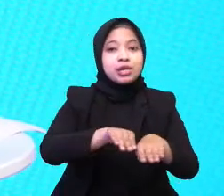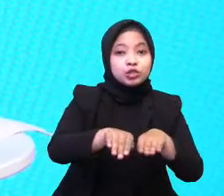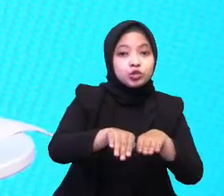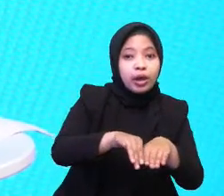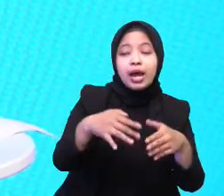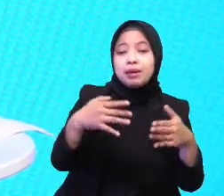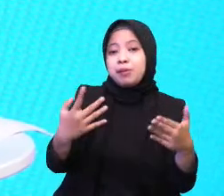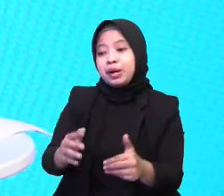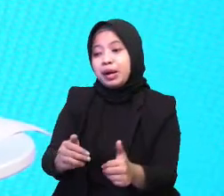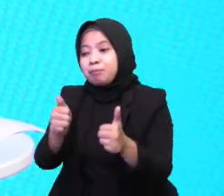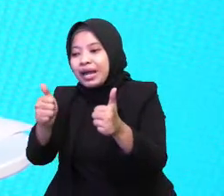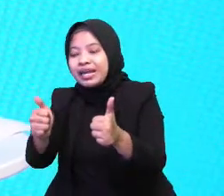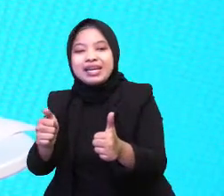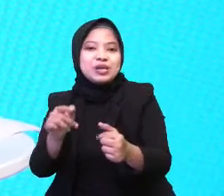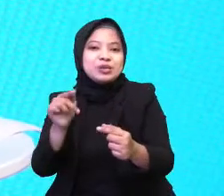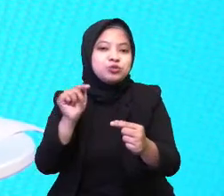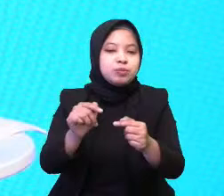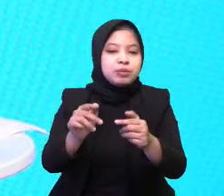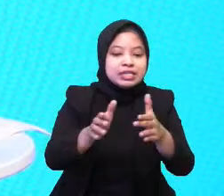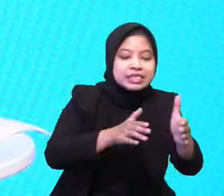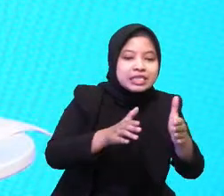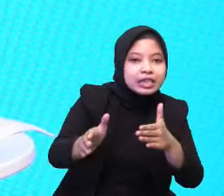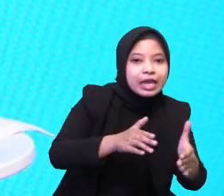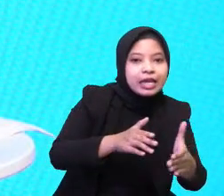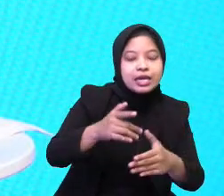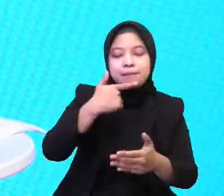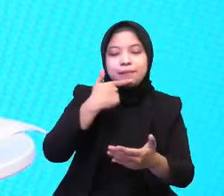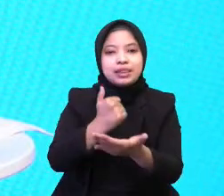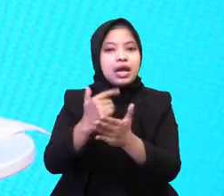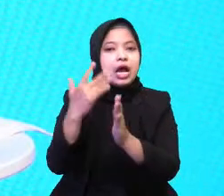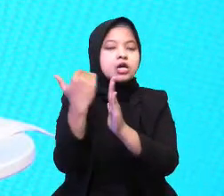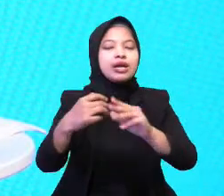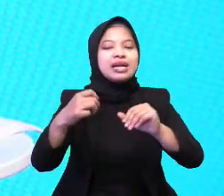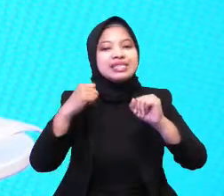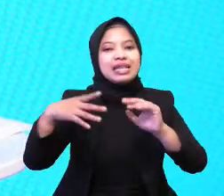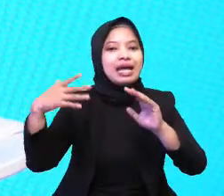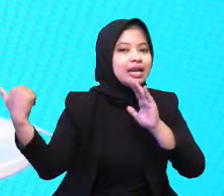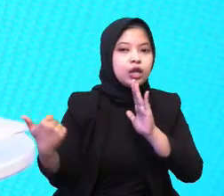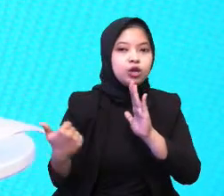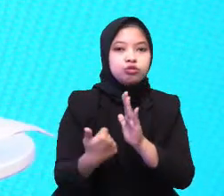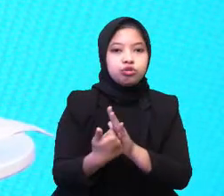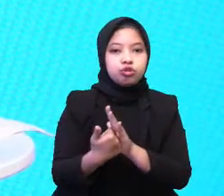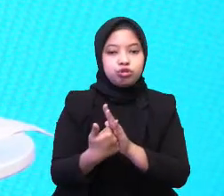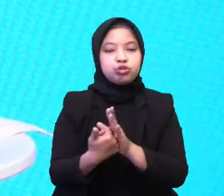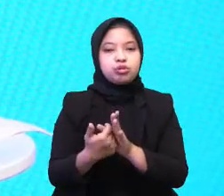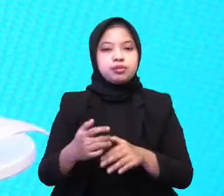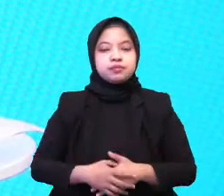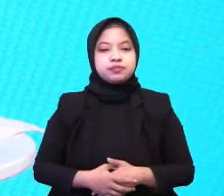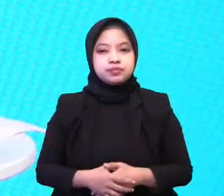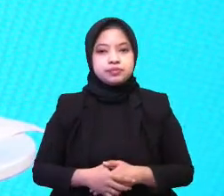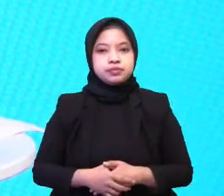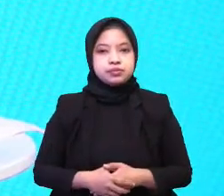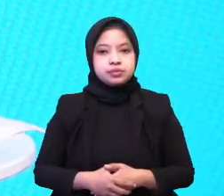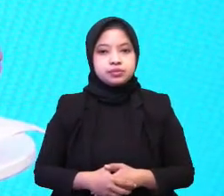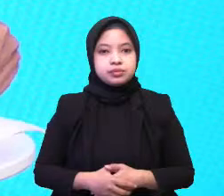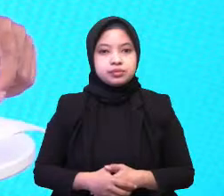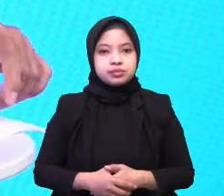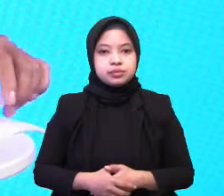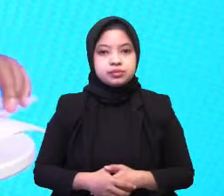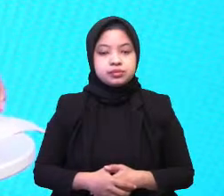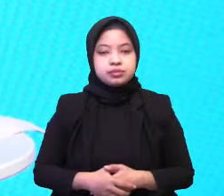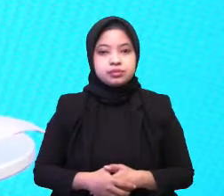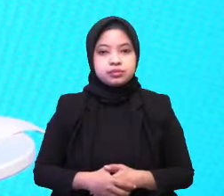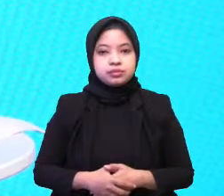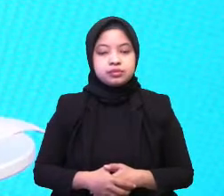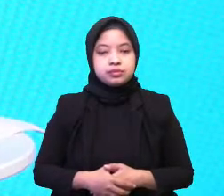this by ensuring strict protocols are still in place, such as the mandatory use of masks. And I